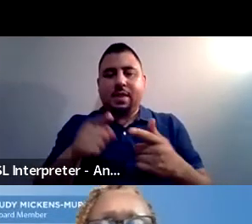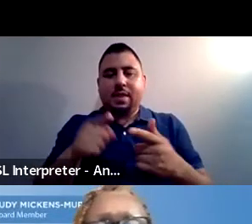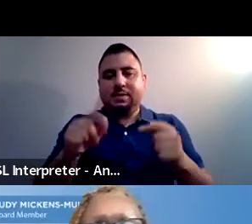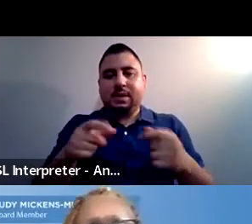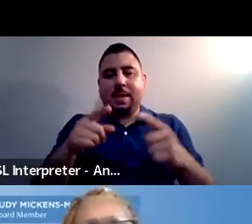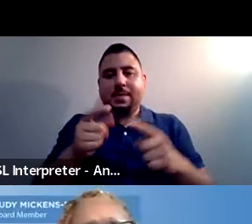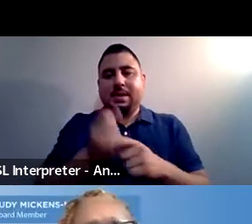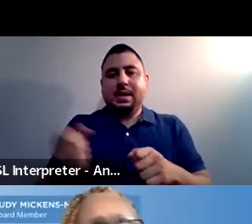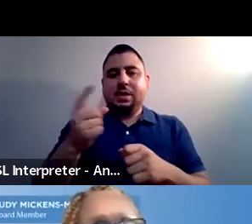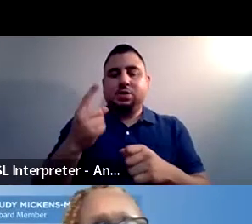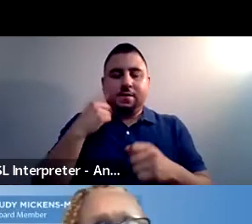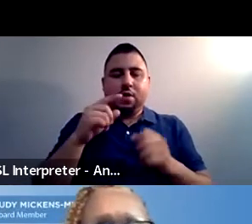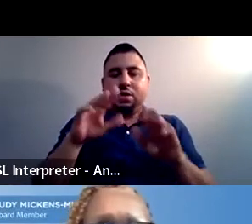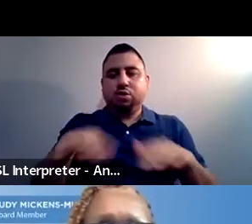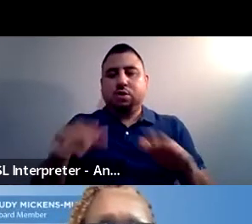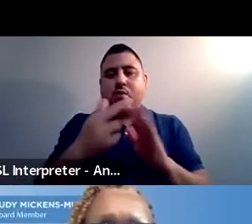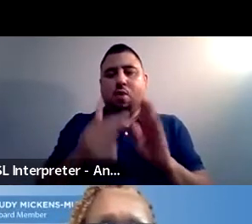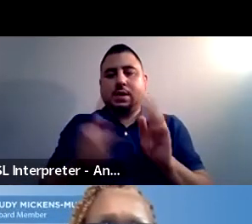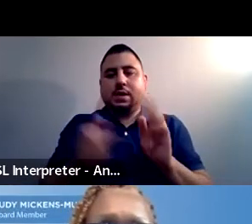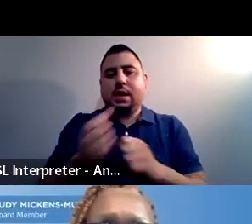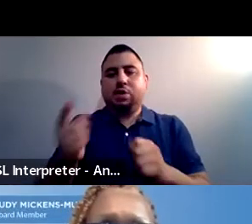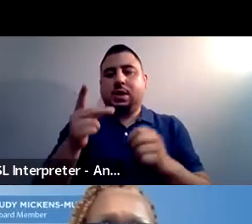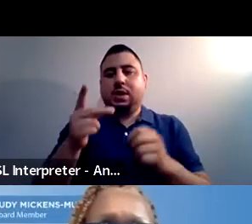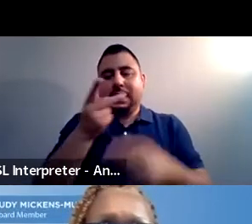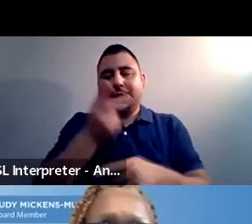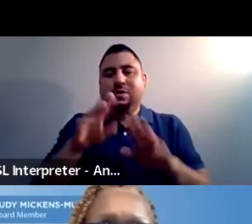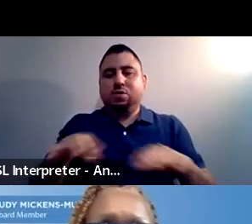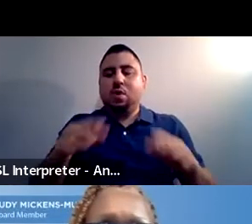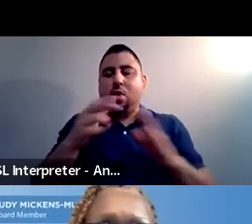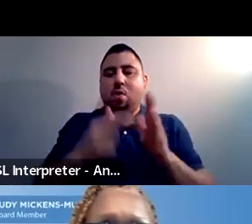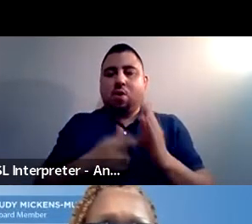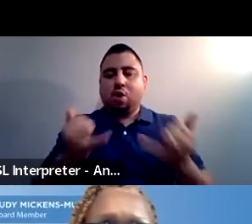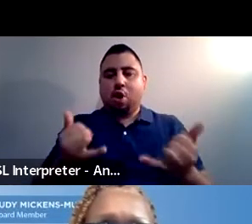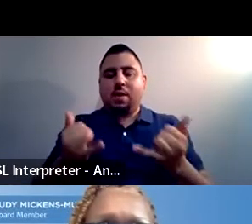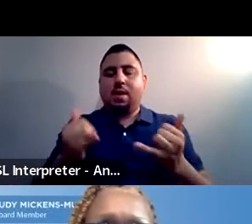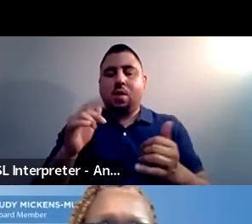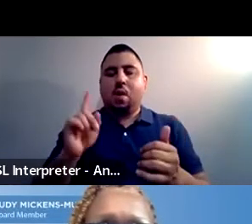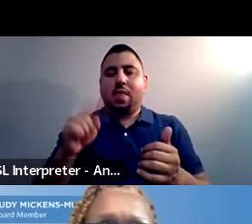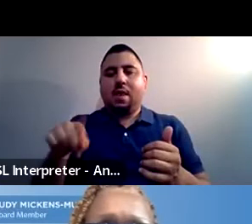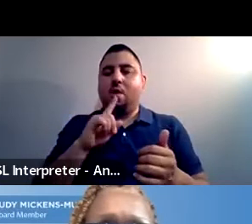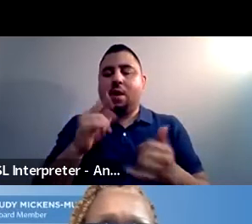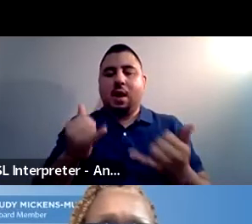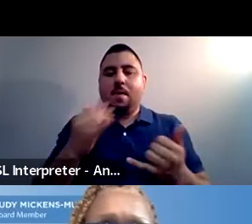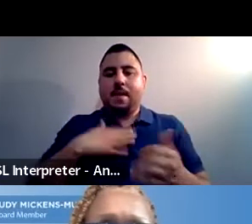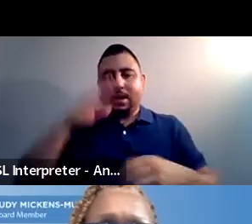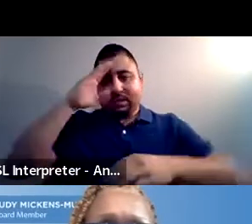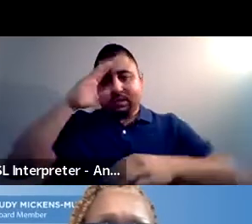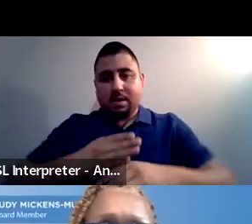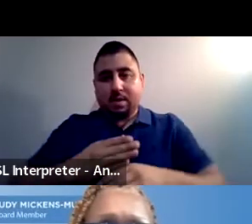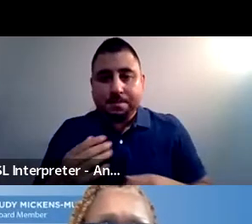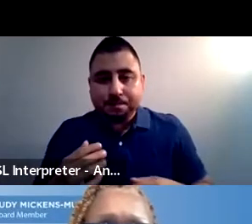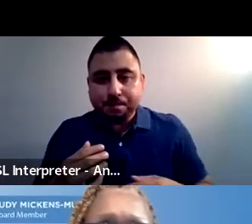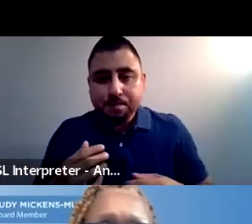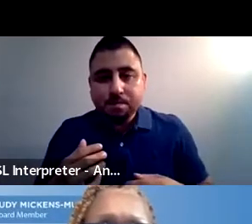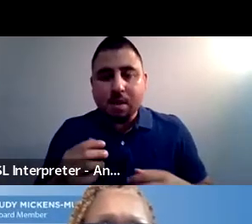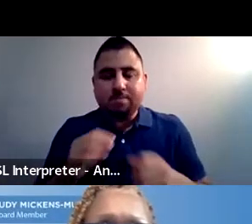next year for the children enrolling next year, and you can keep the children that are enrolled currently at the school that they are in. My son had attended Francis Fuchs during the